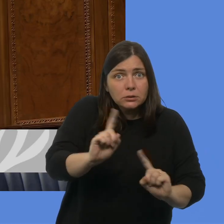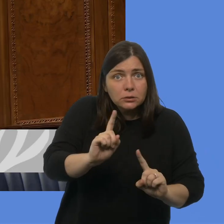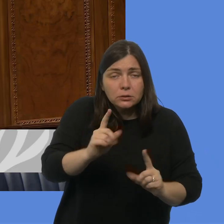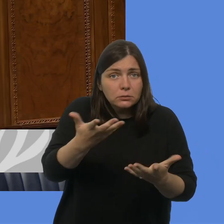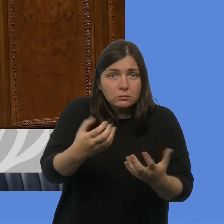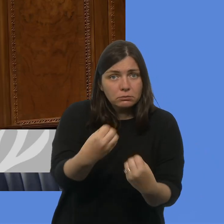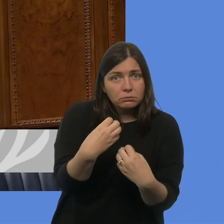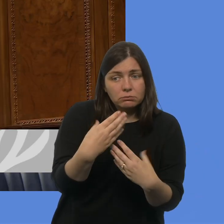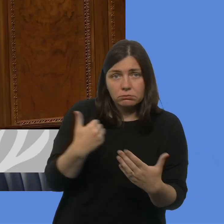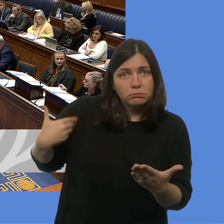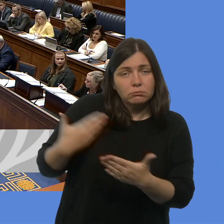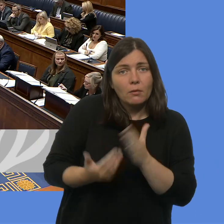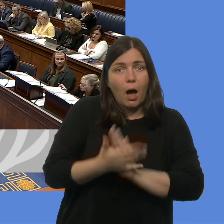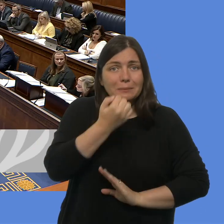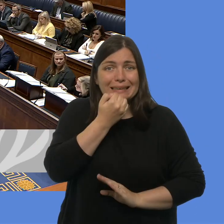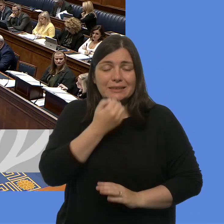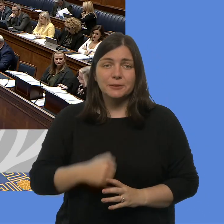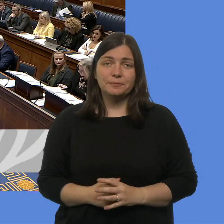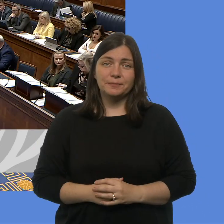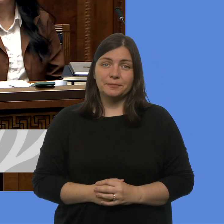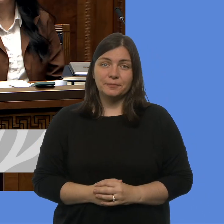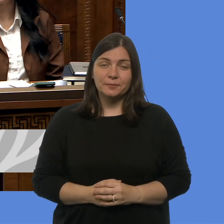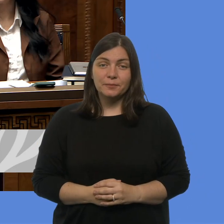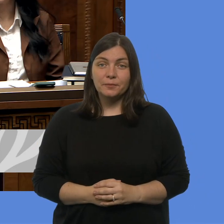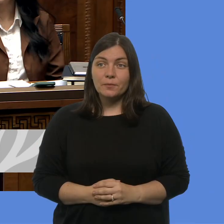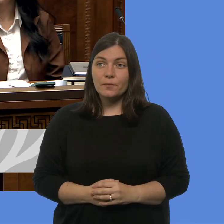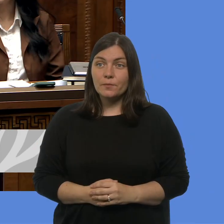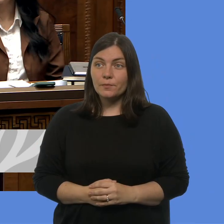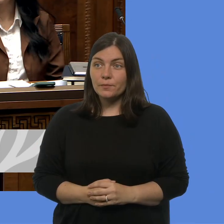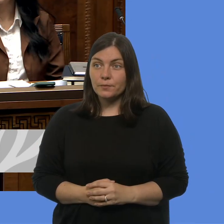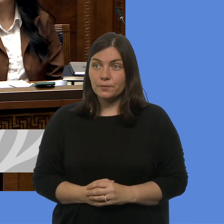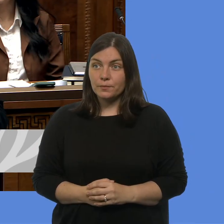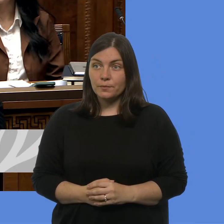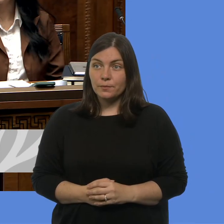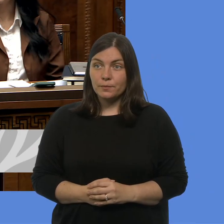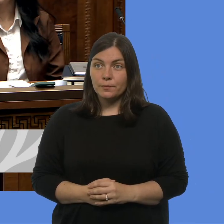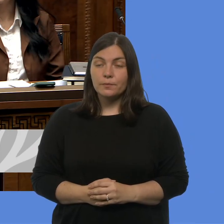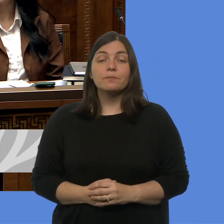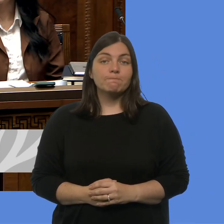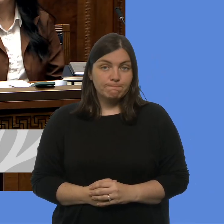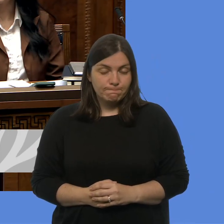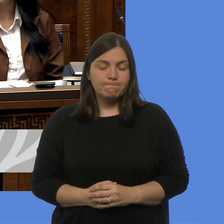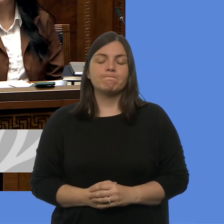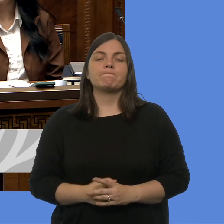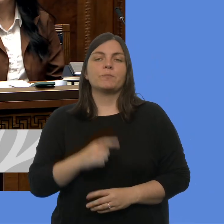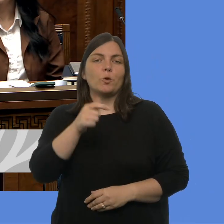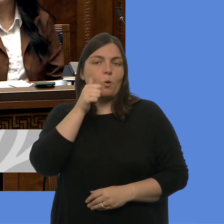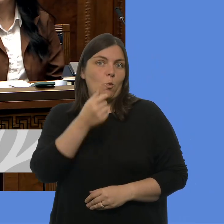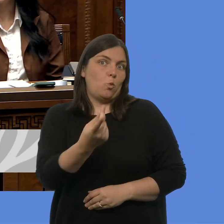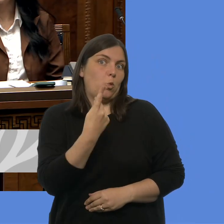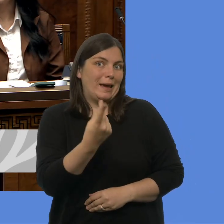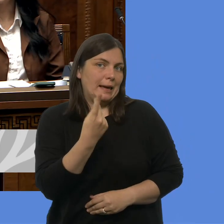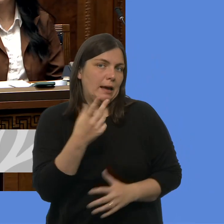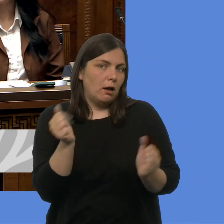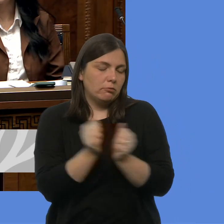opposition to this fact? As the member is aware, we share the same position in relation to this. This issue, however,